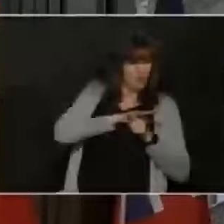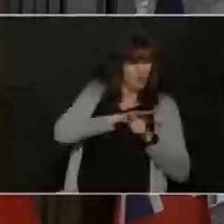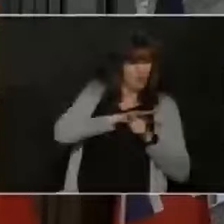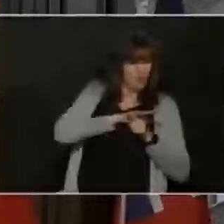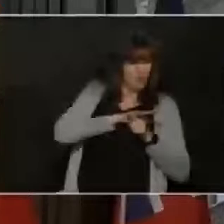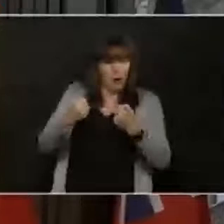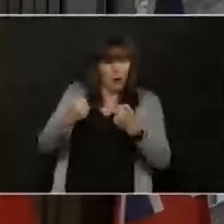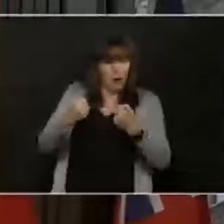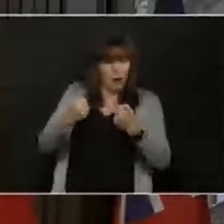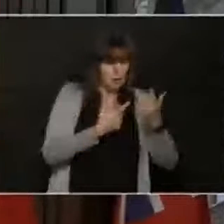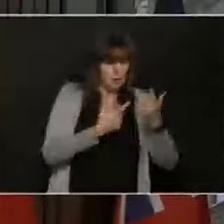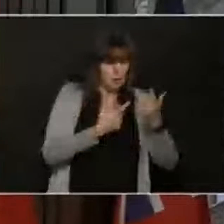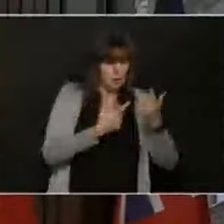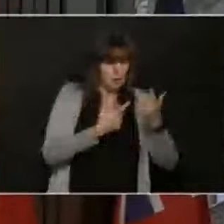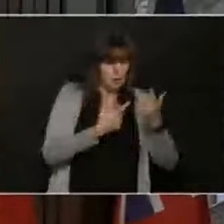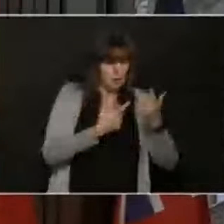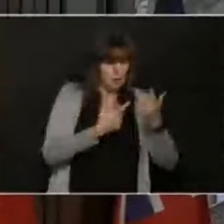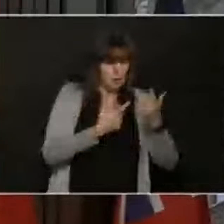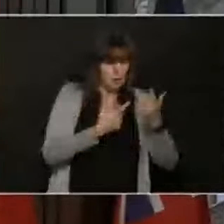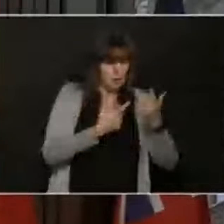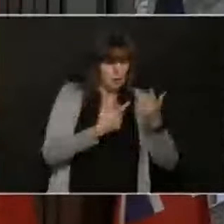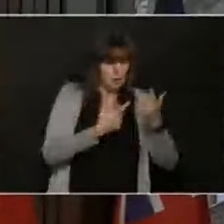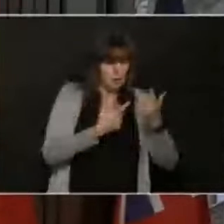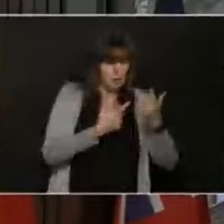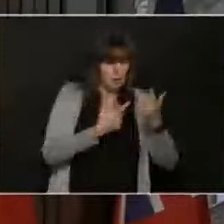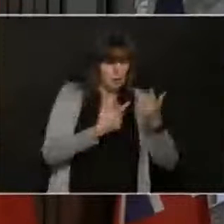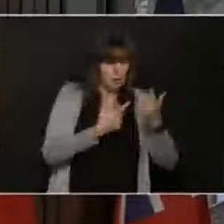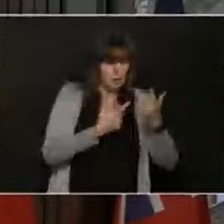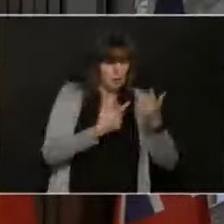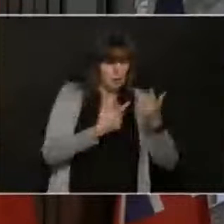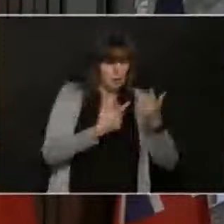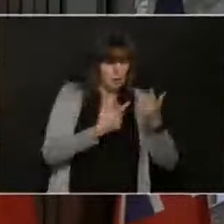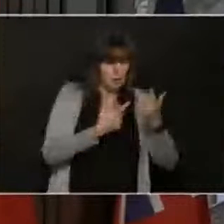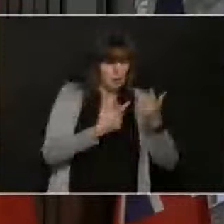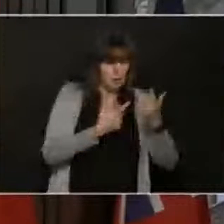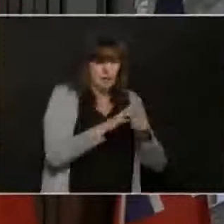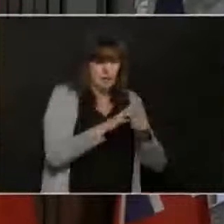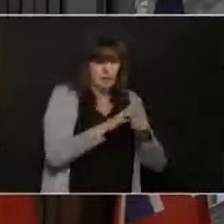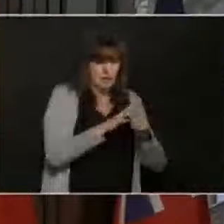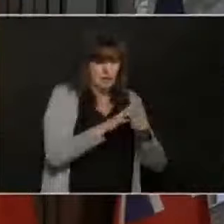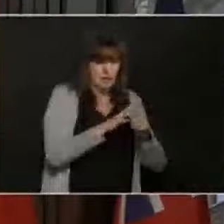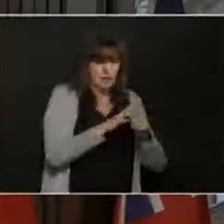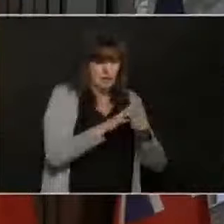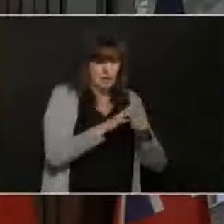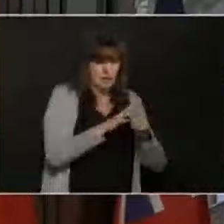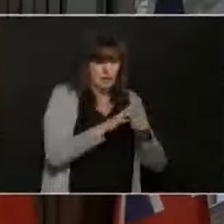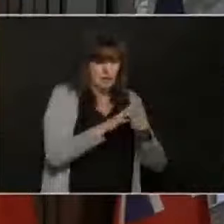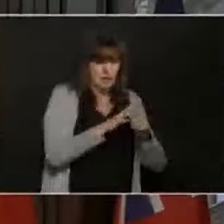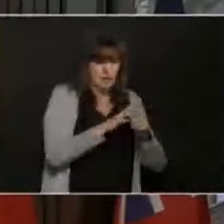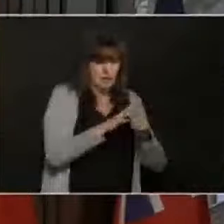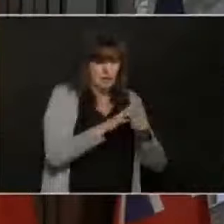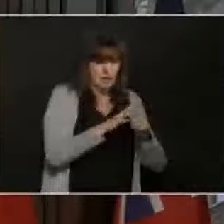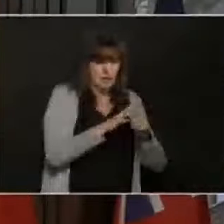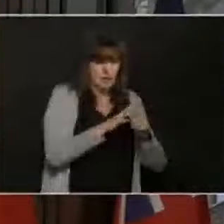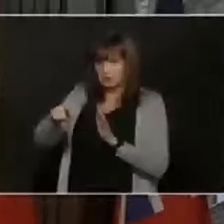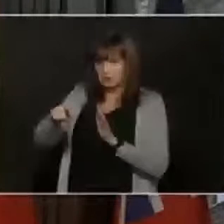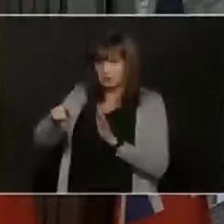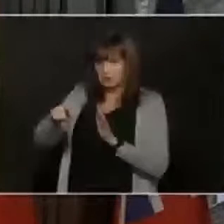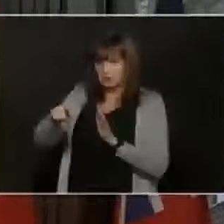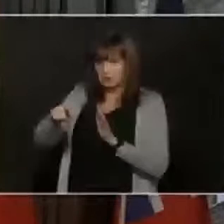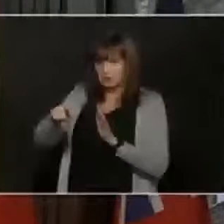care for thousands of patients waiting for surgery will be delayed or canceled while we add more patients to these wait